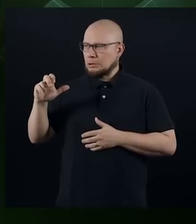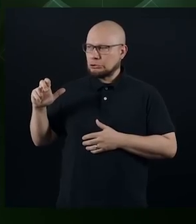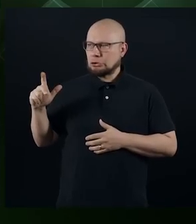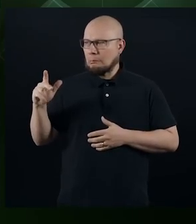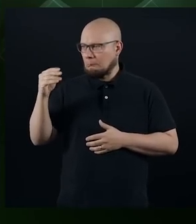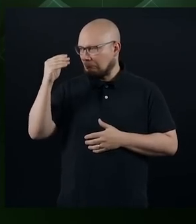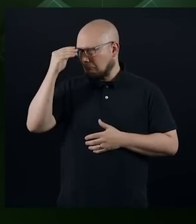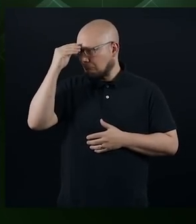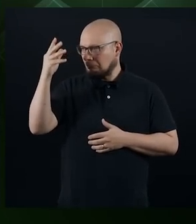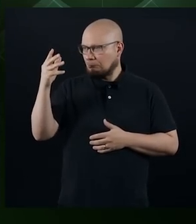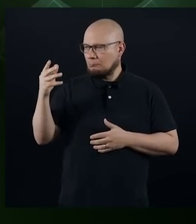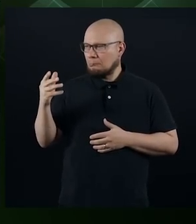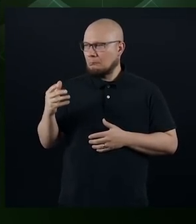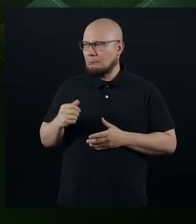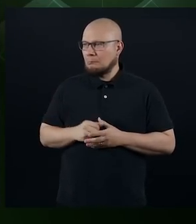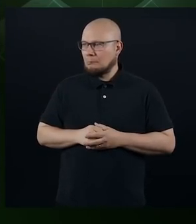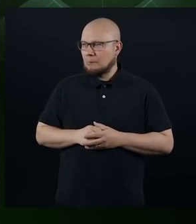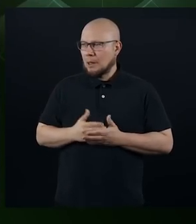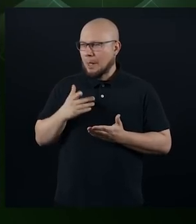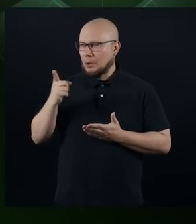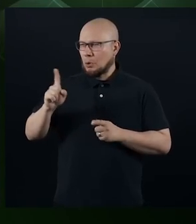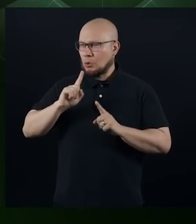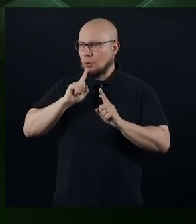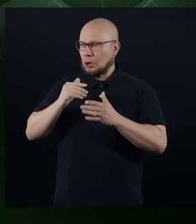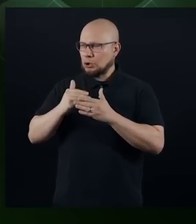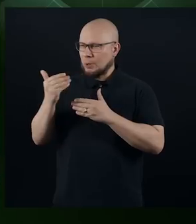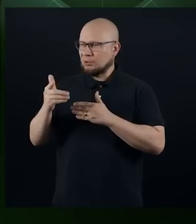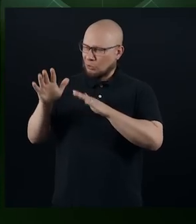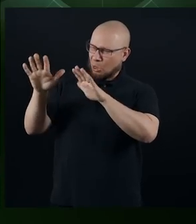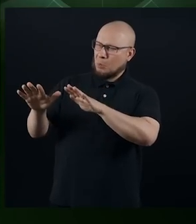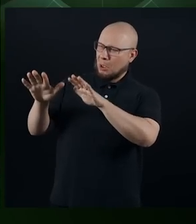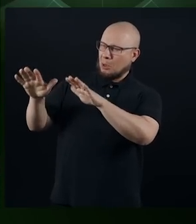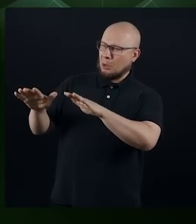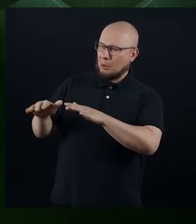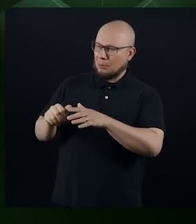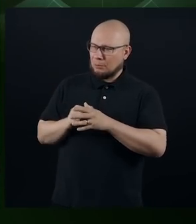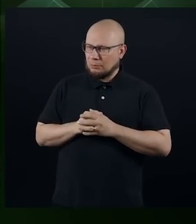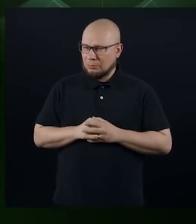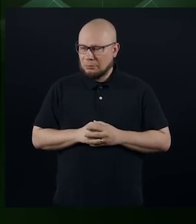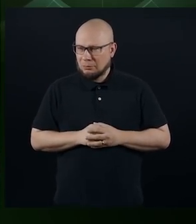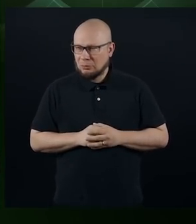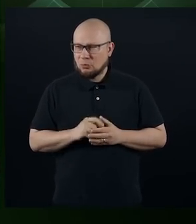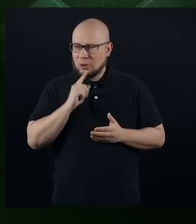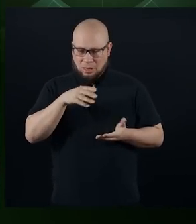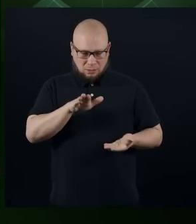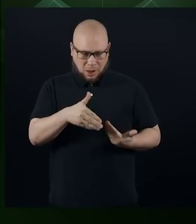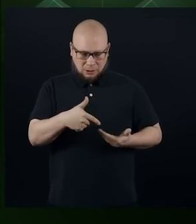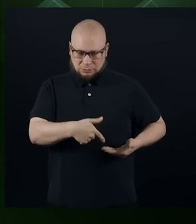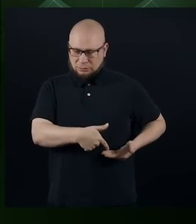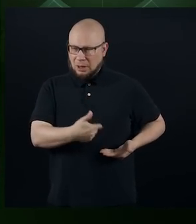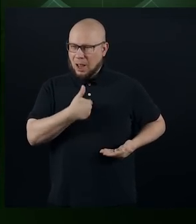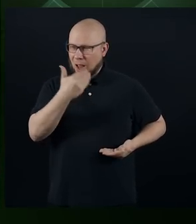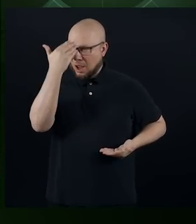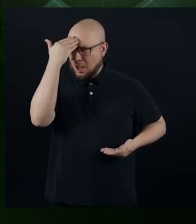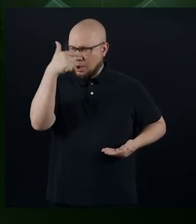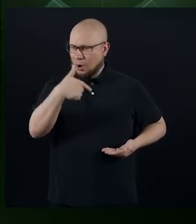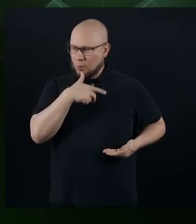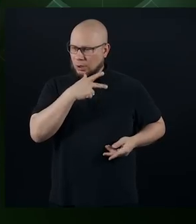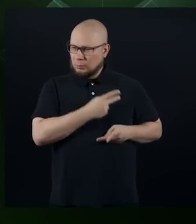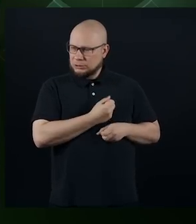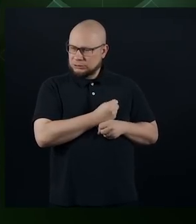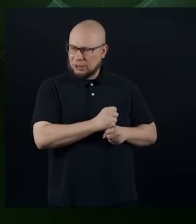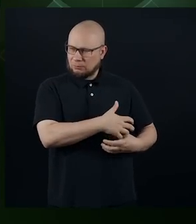mate. And I think you may be overreacting just a smidge. I know the true worth of what I possess, and I intend to keep it quite